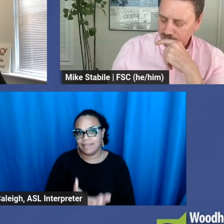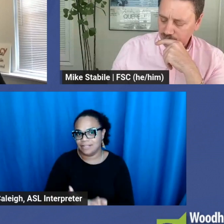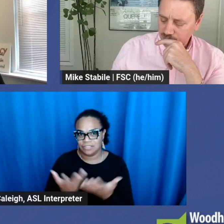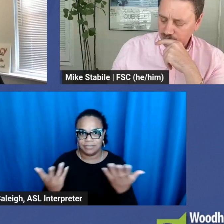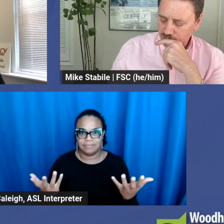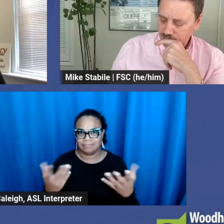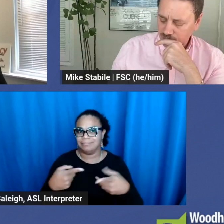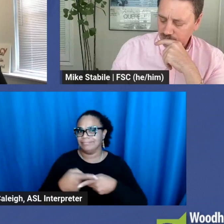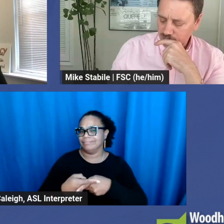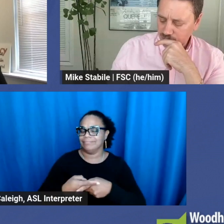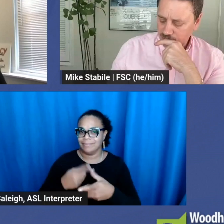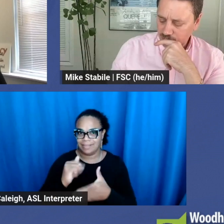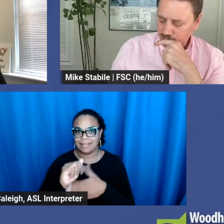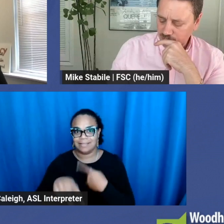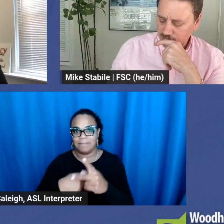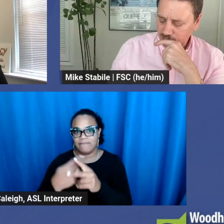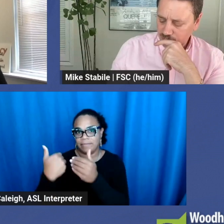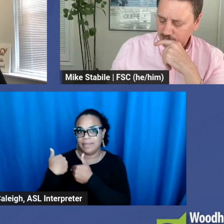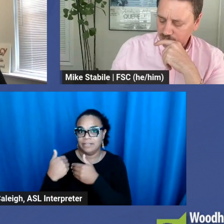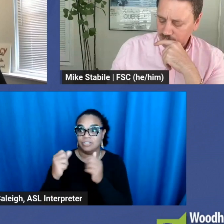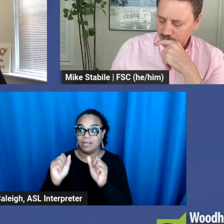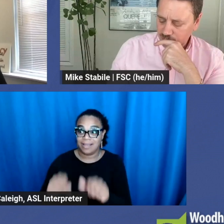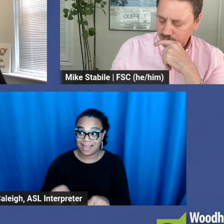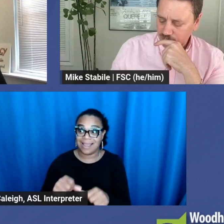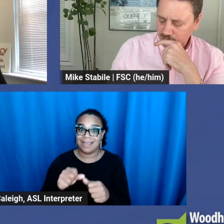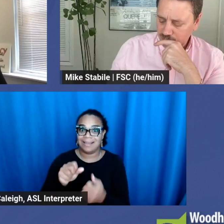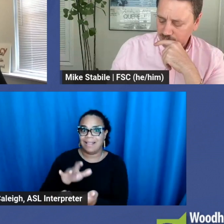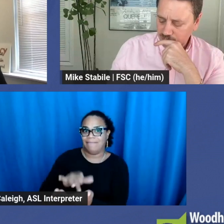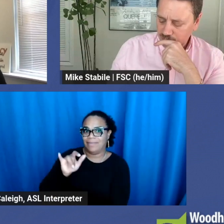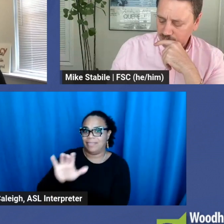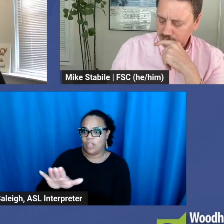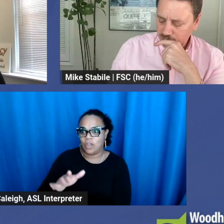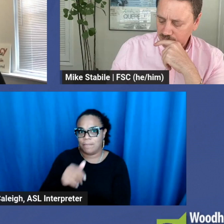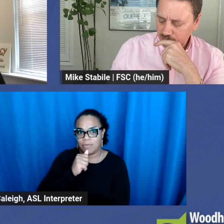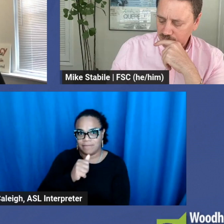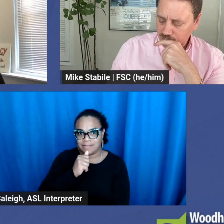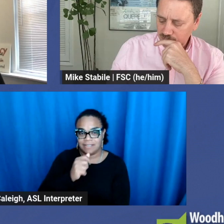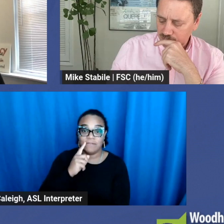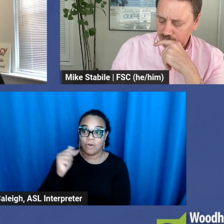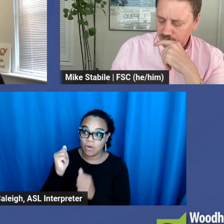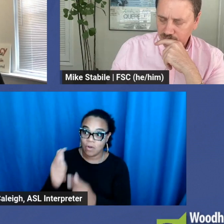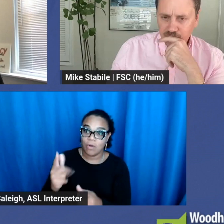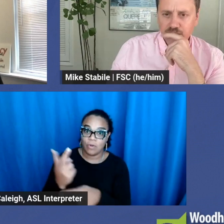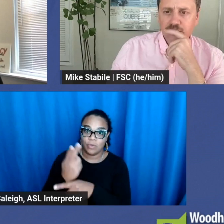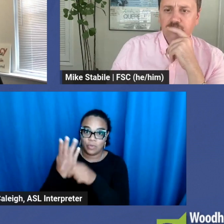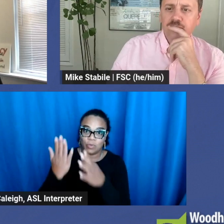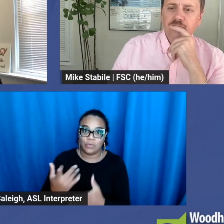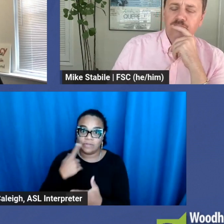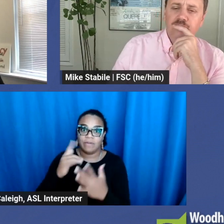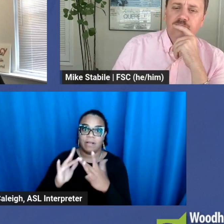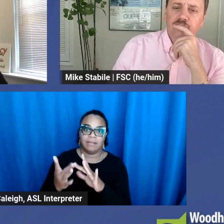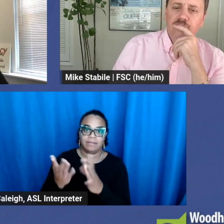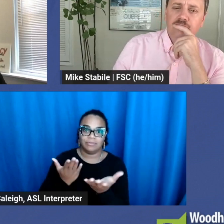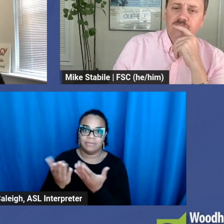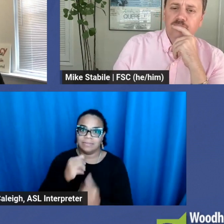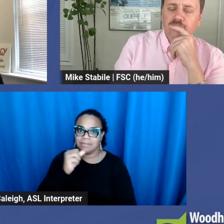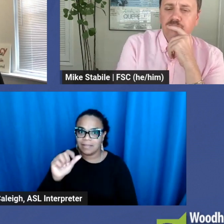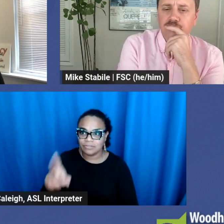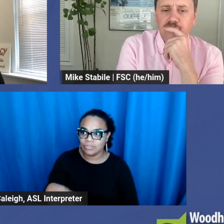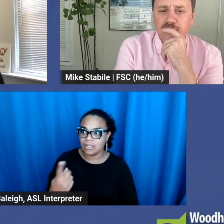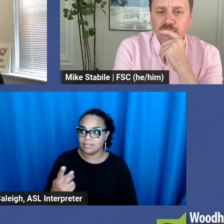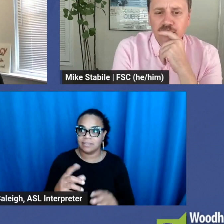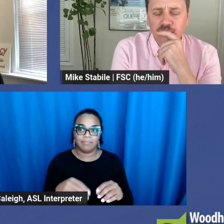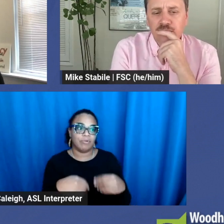of obligation that could really end up kind of invading the privacy of all users of an online service, not just kind of